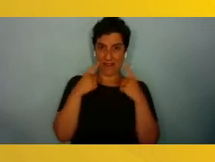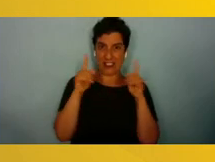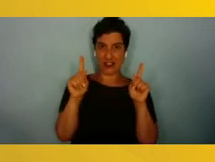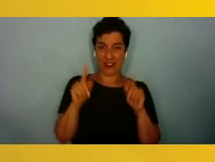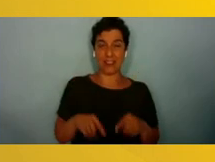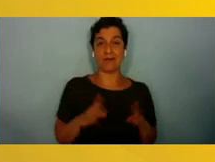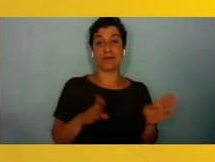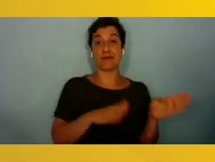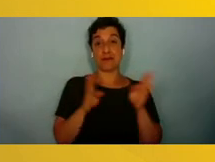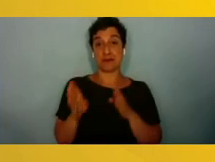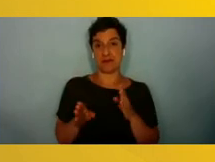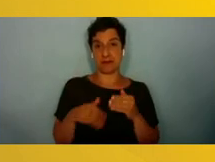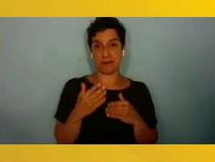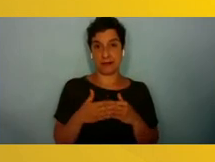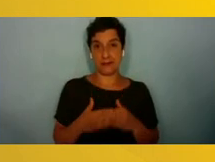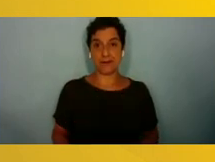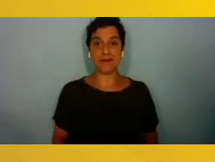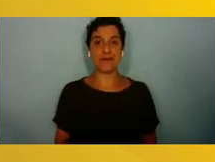slide.